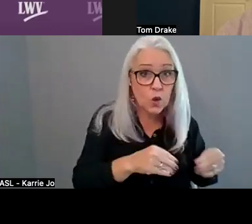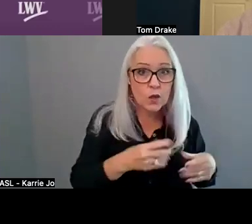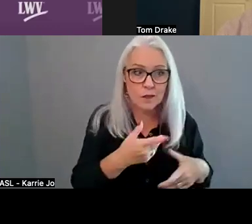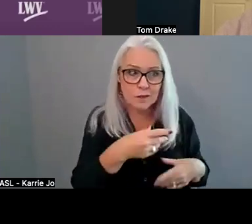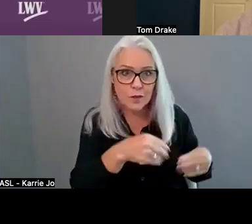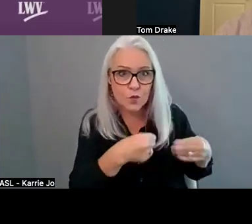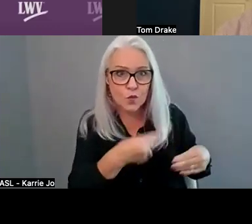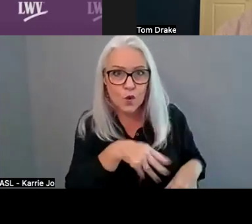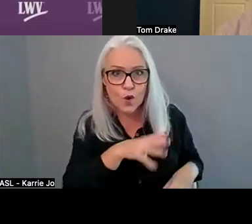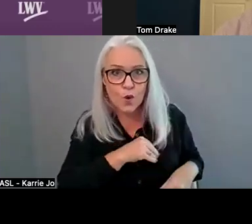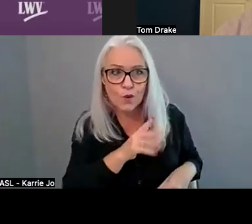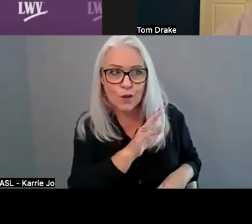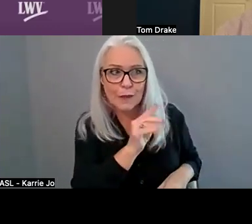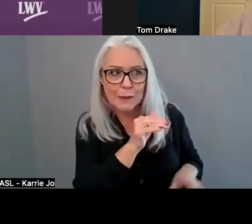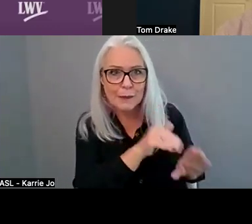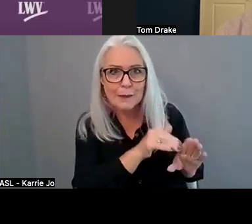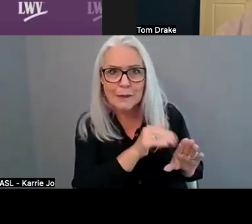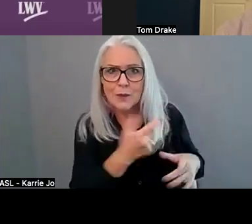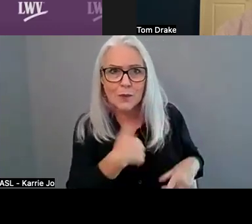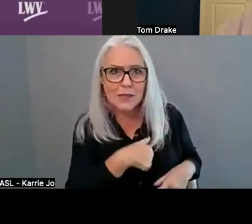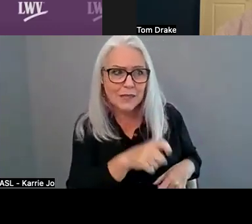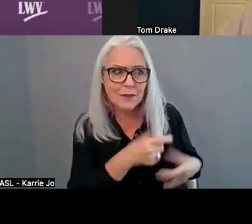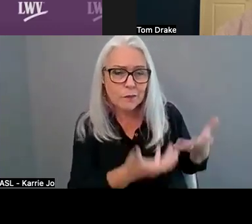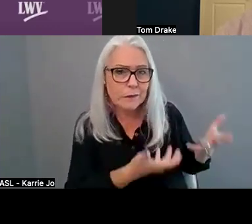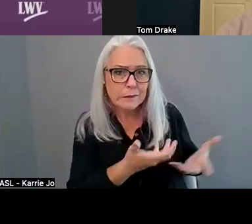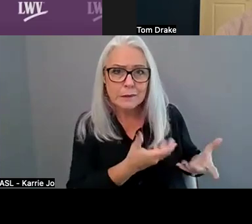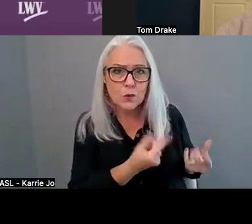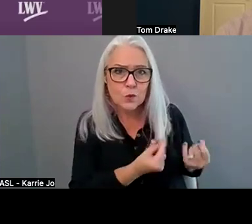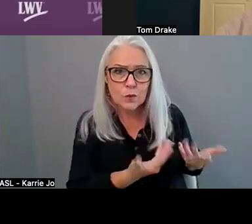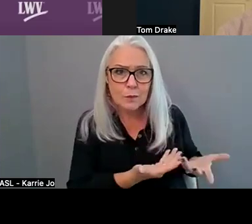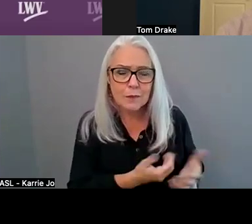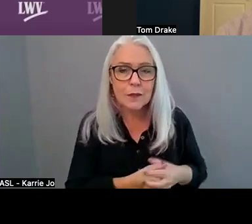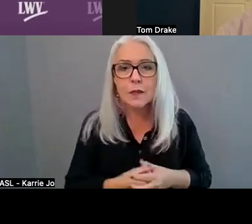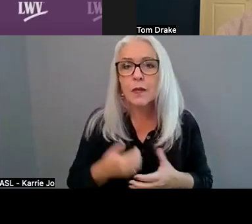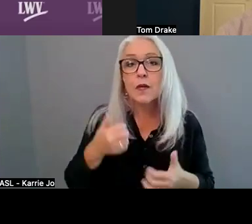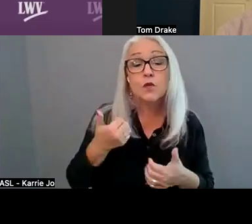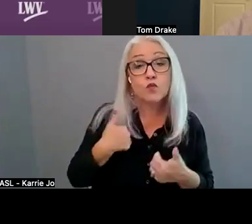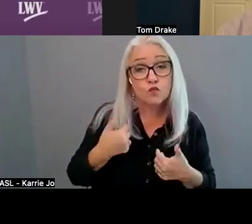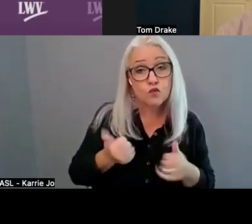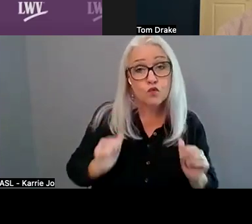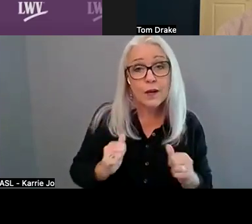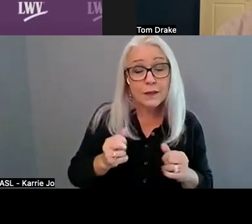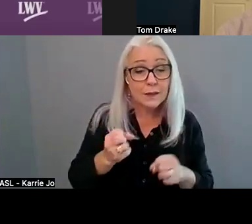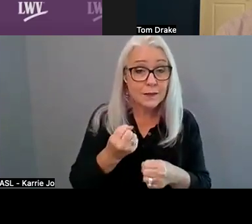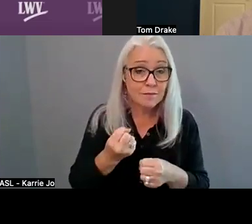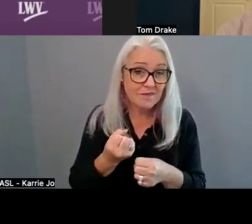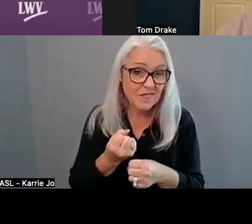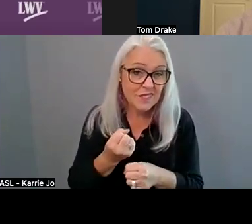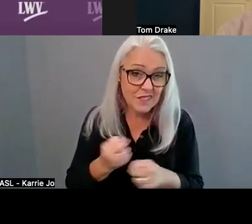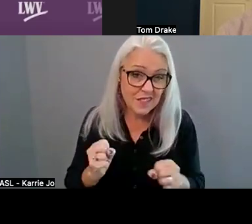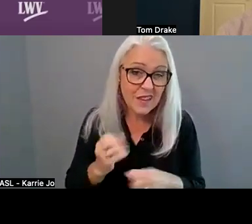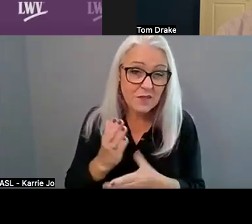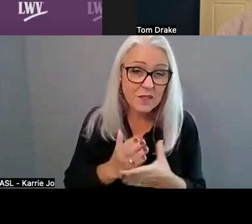actually, many of them asked us what we could do about it. We've tried to save which ones we can, but the trees